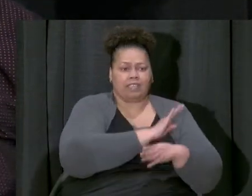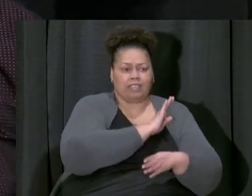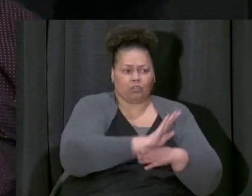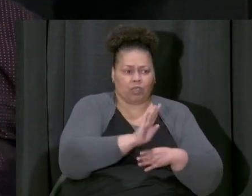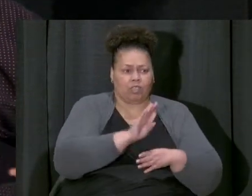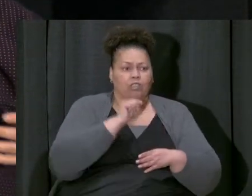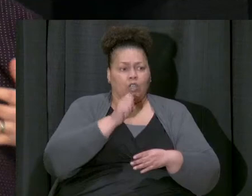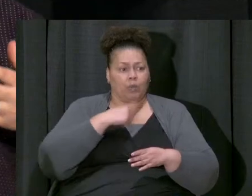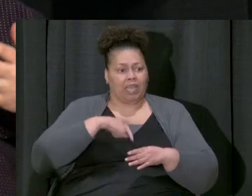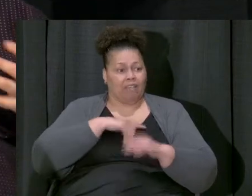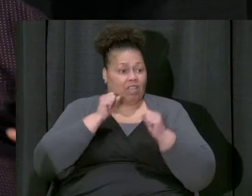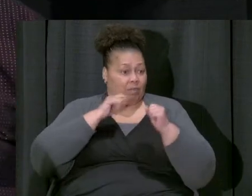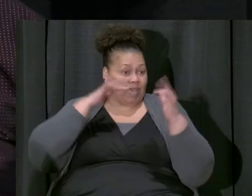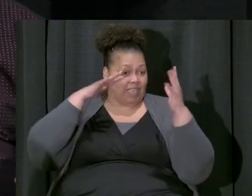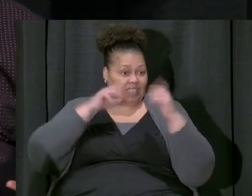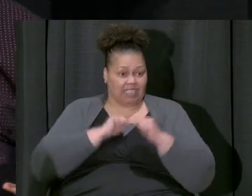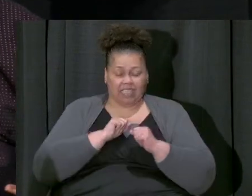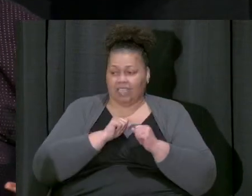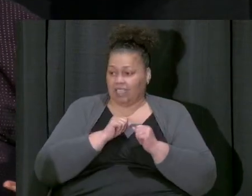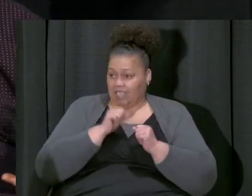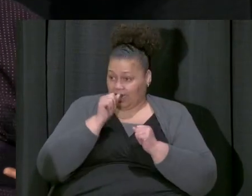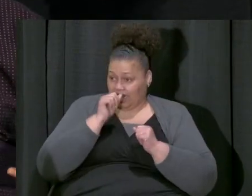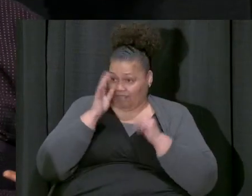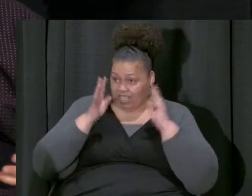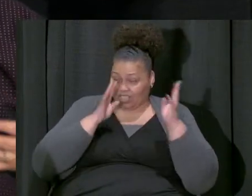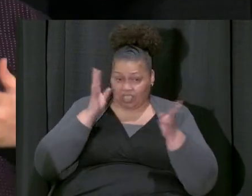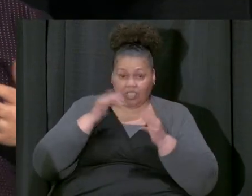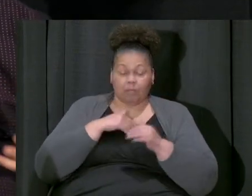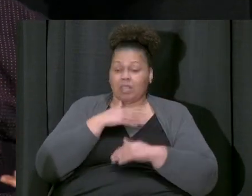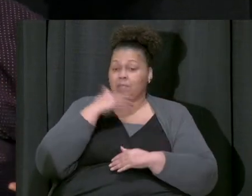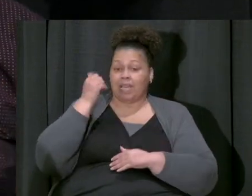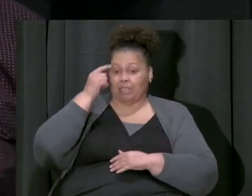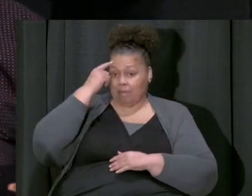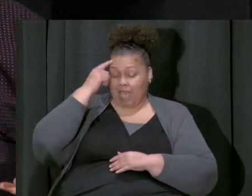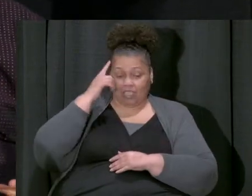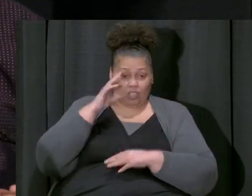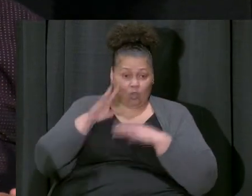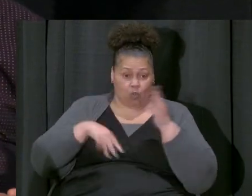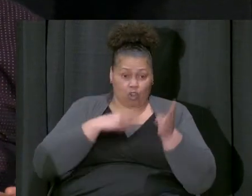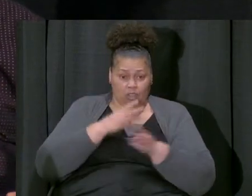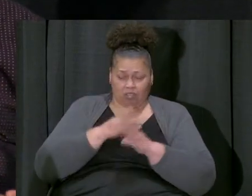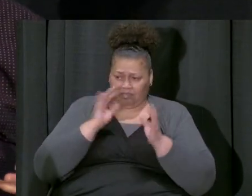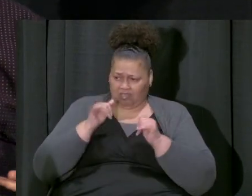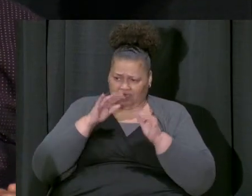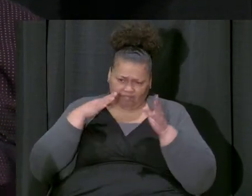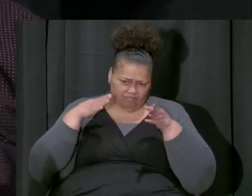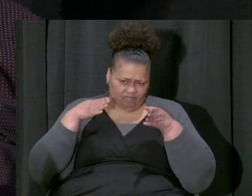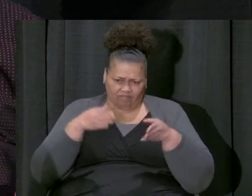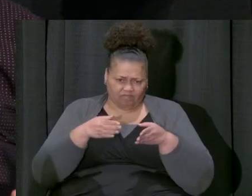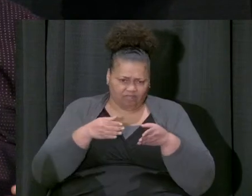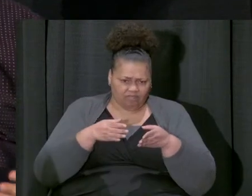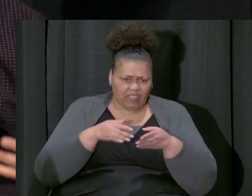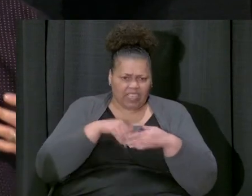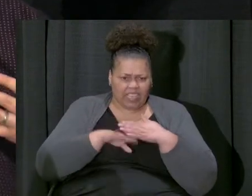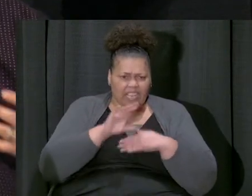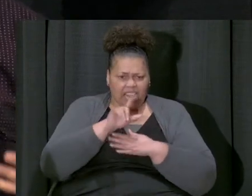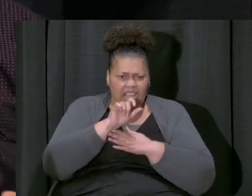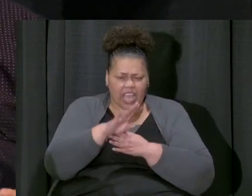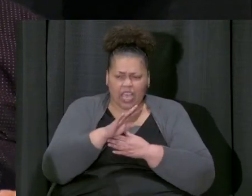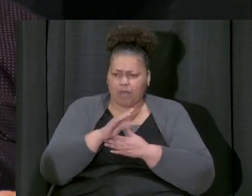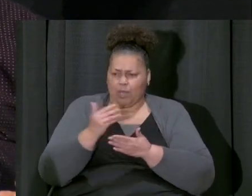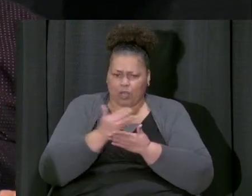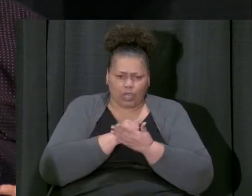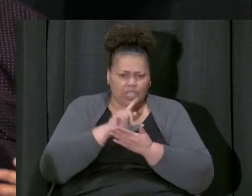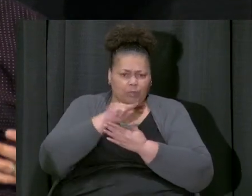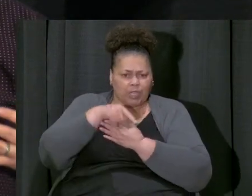amazing inventions that some of our best and brightest minds in the world that have gone to, you know, spending their time in labs and getting PhDs, creating